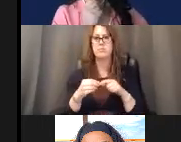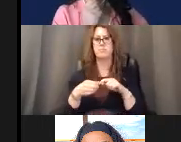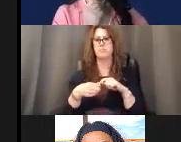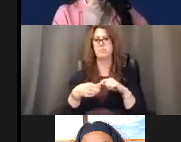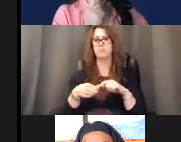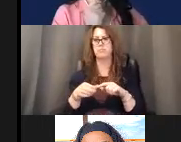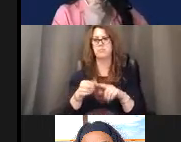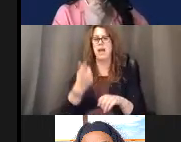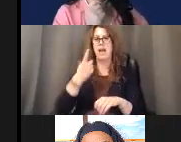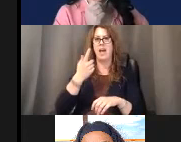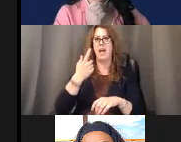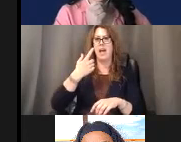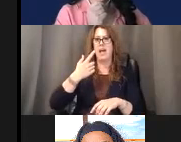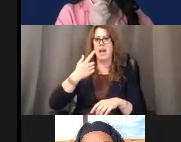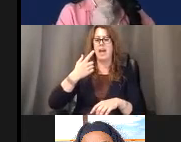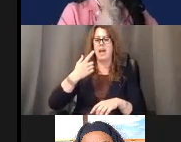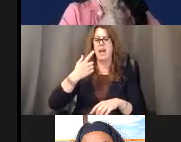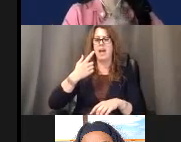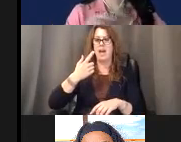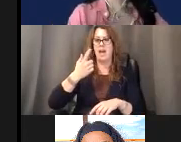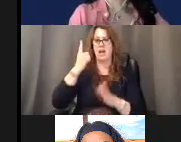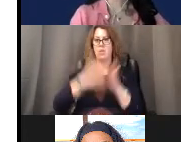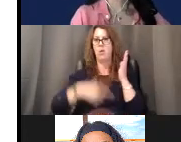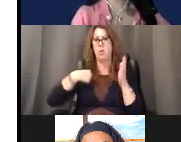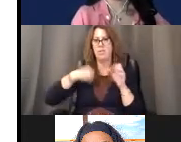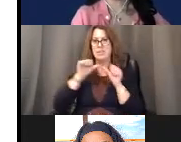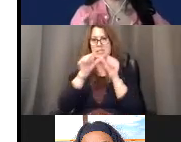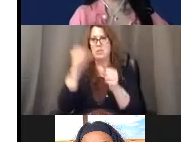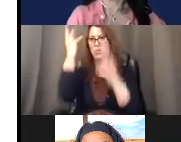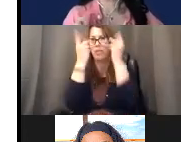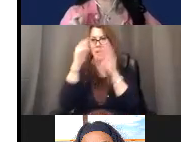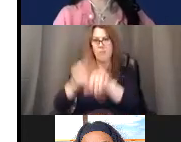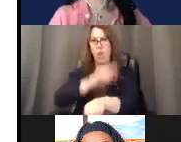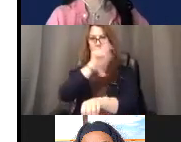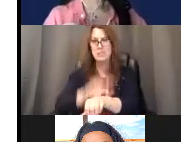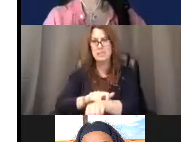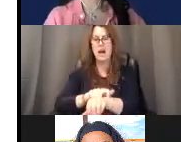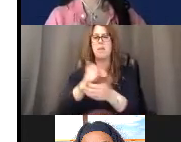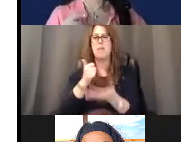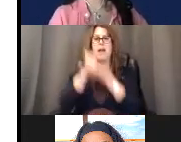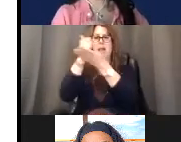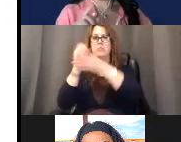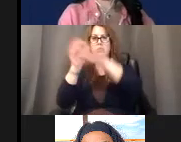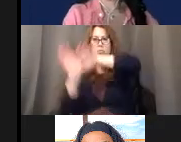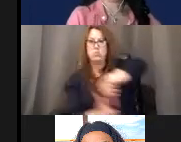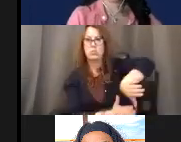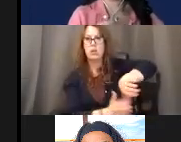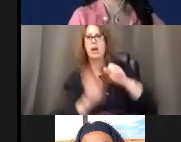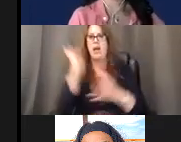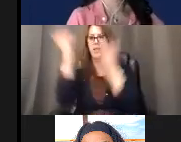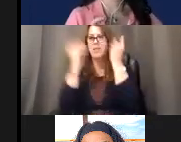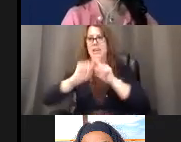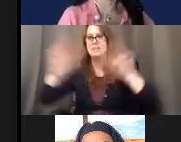existed in for so long. Sam, I know you want to jump in. Yeah, I just want to just really stress on that slide. If we could just go back just for